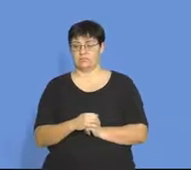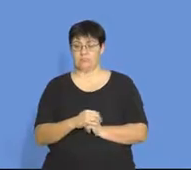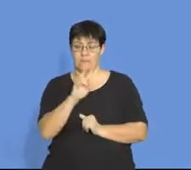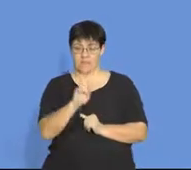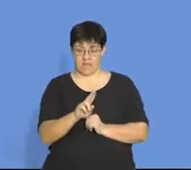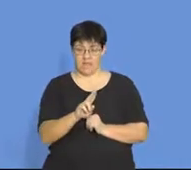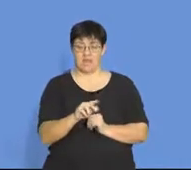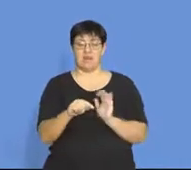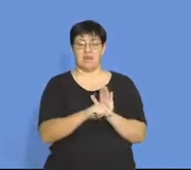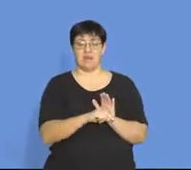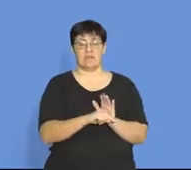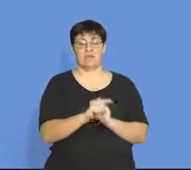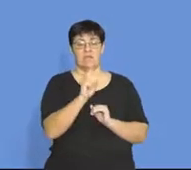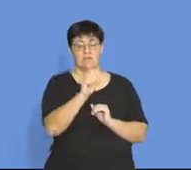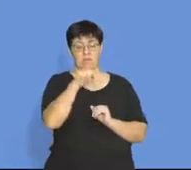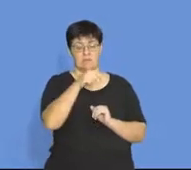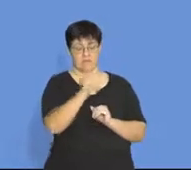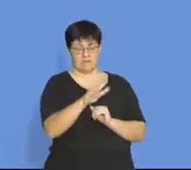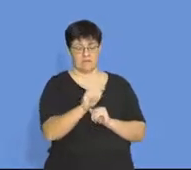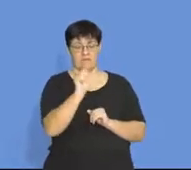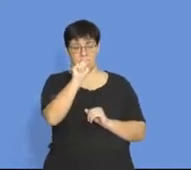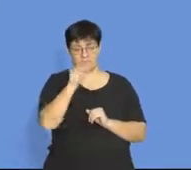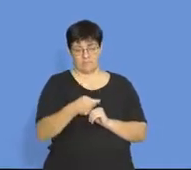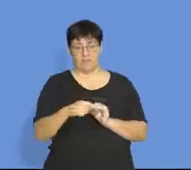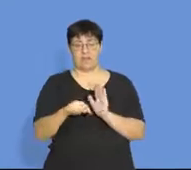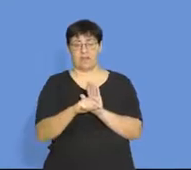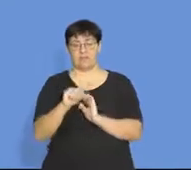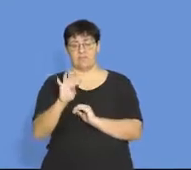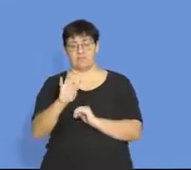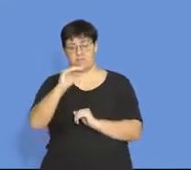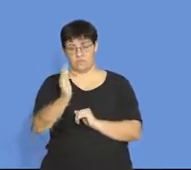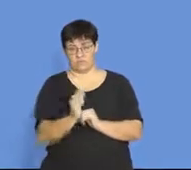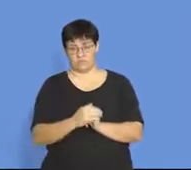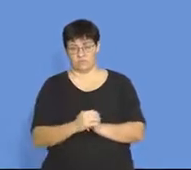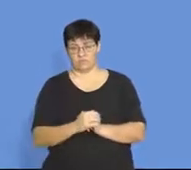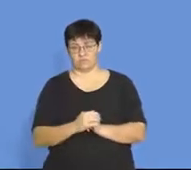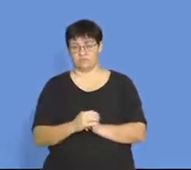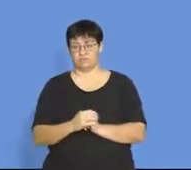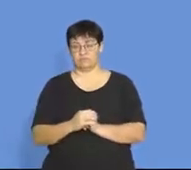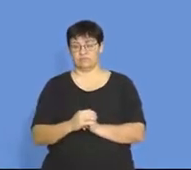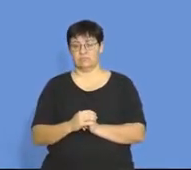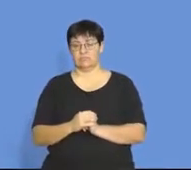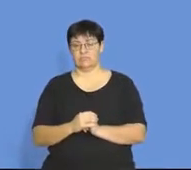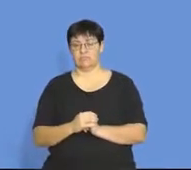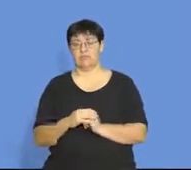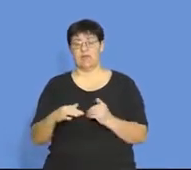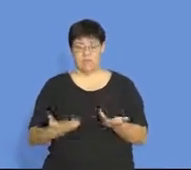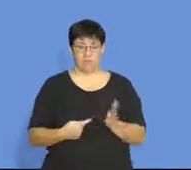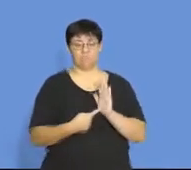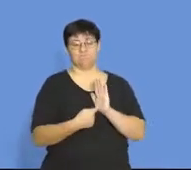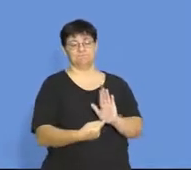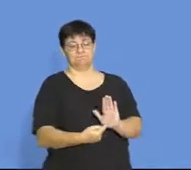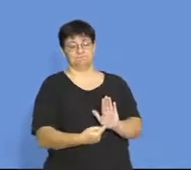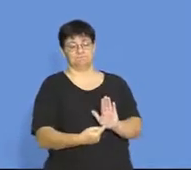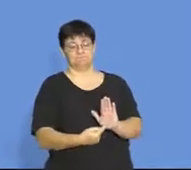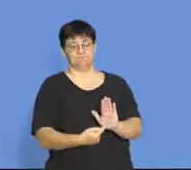means this pair that here will be negative 1, 5 and negative 4. And